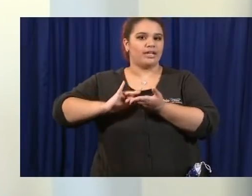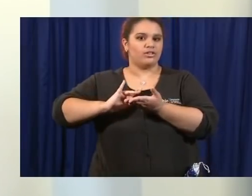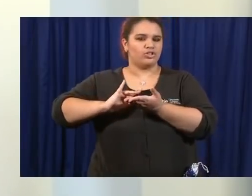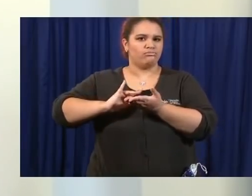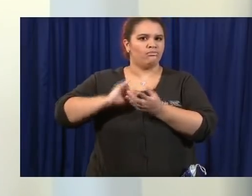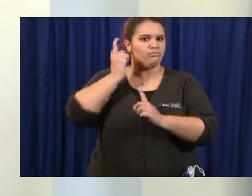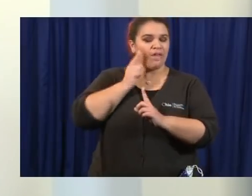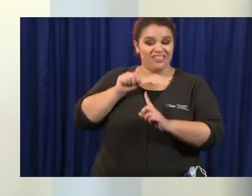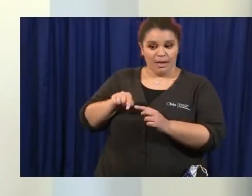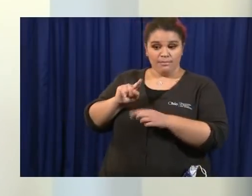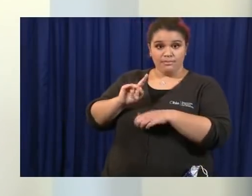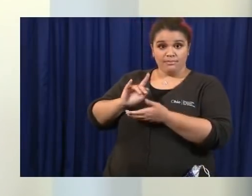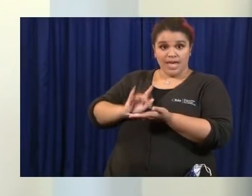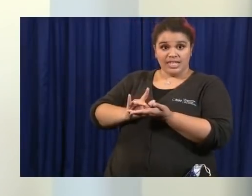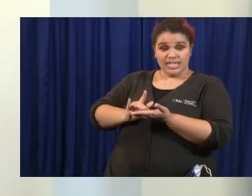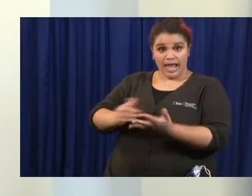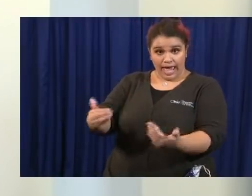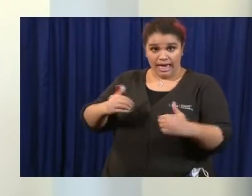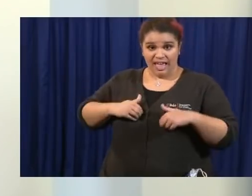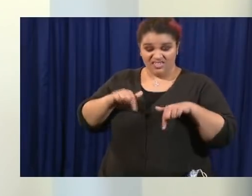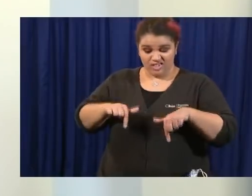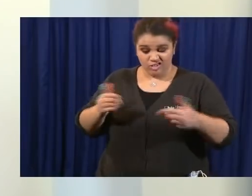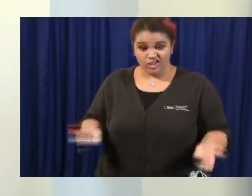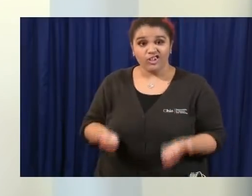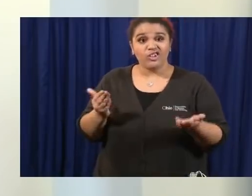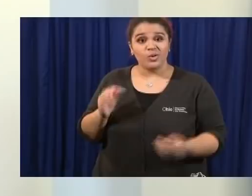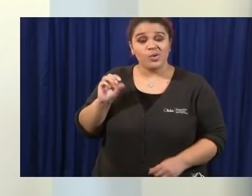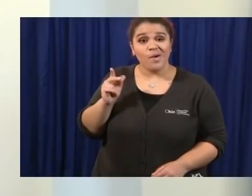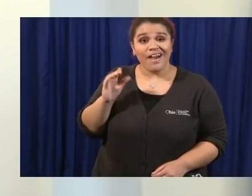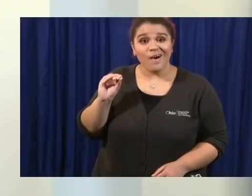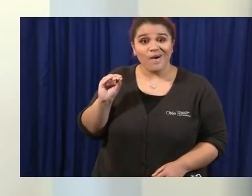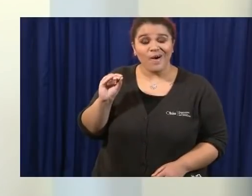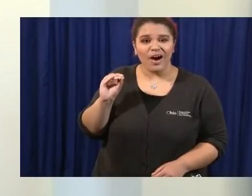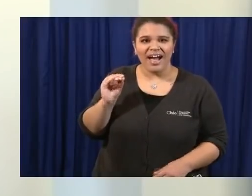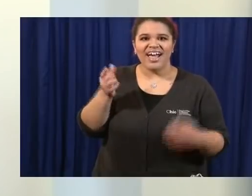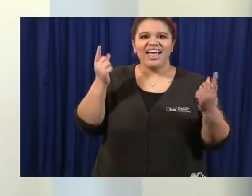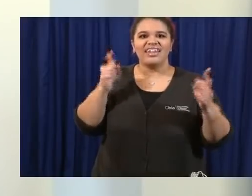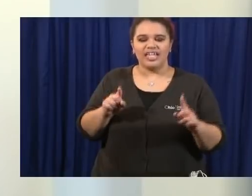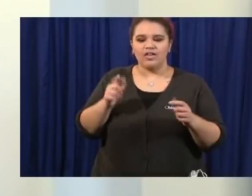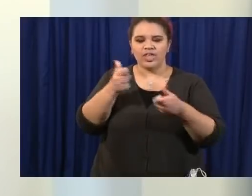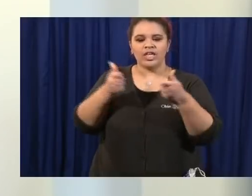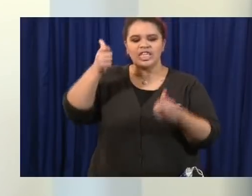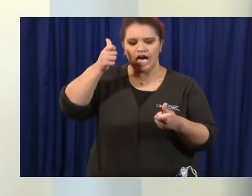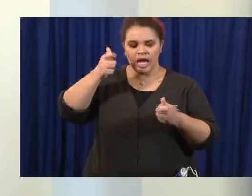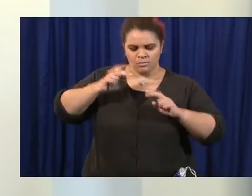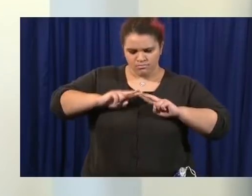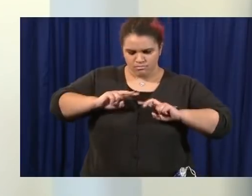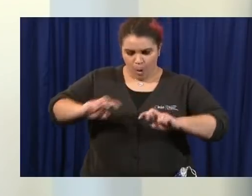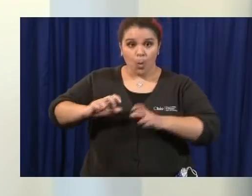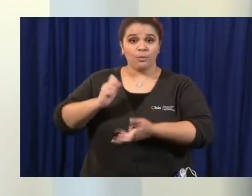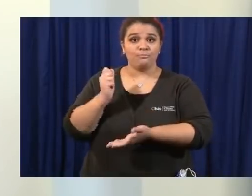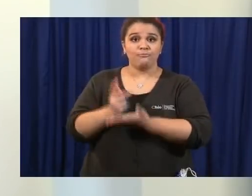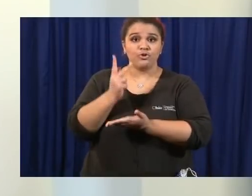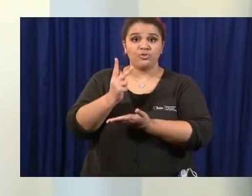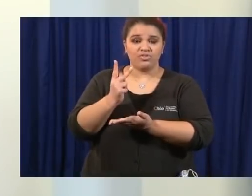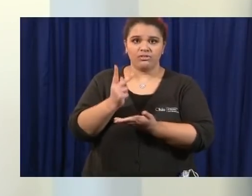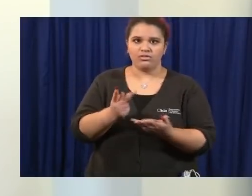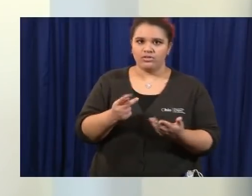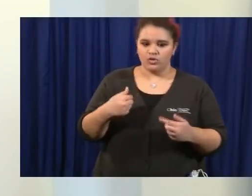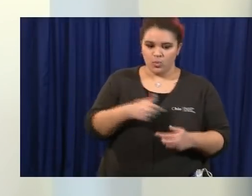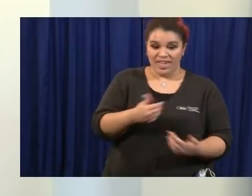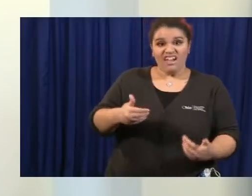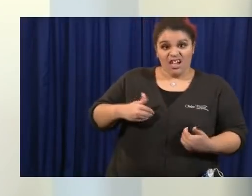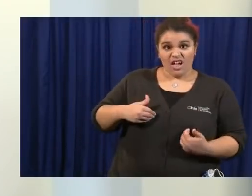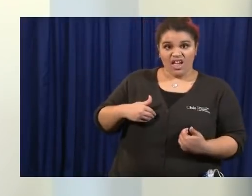in Ohio now? Do we have a stockpile of this drug if it is approved? And in your opinion, under what